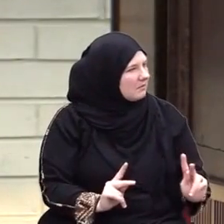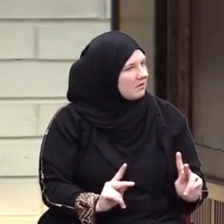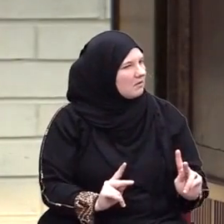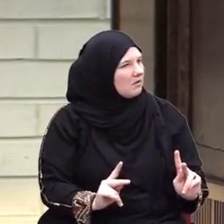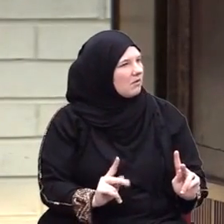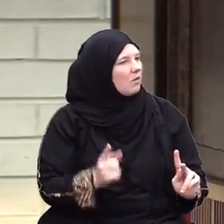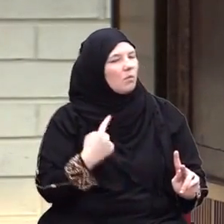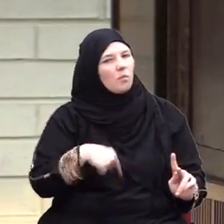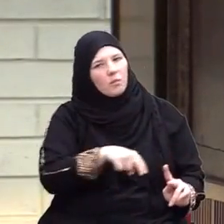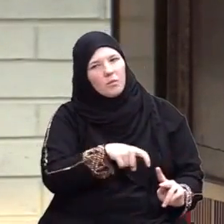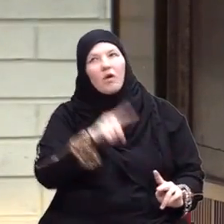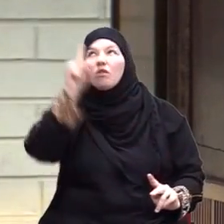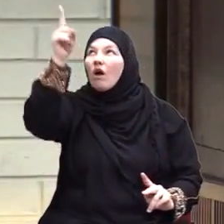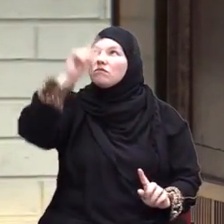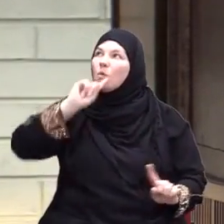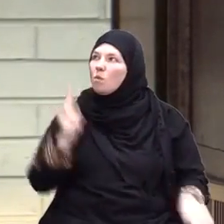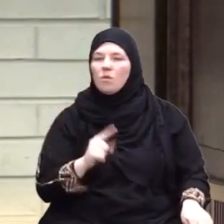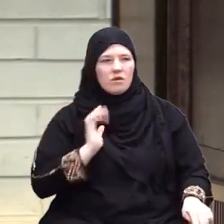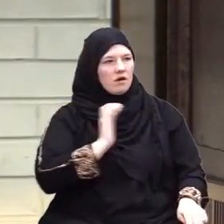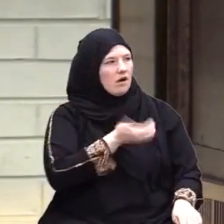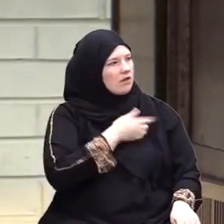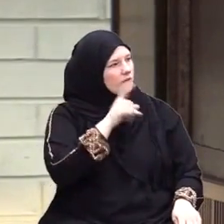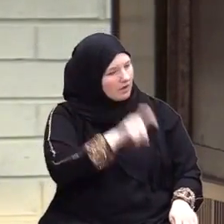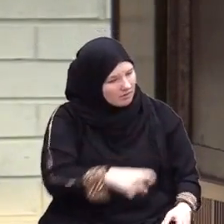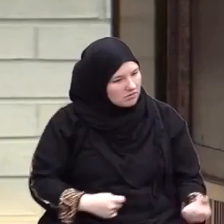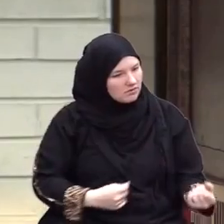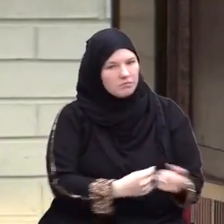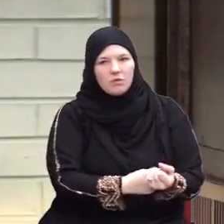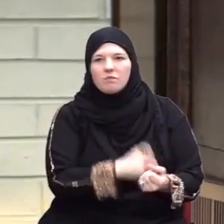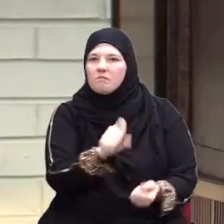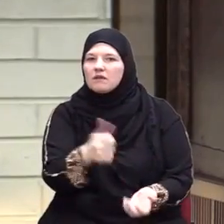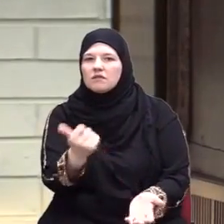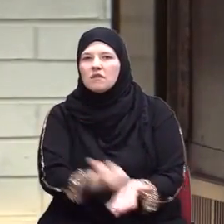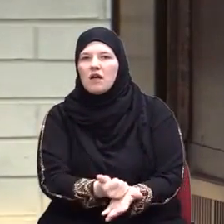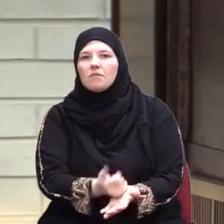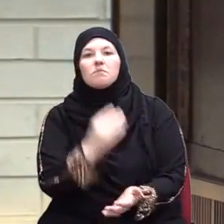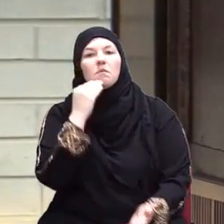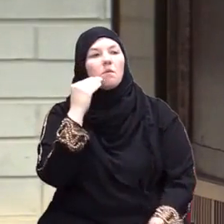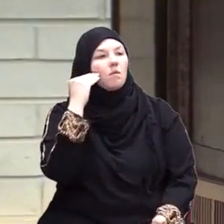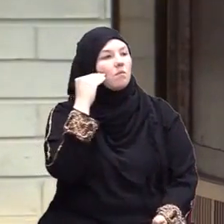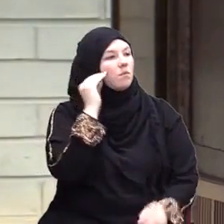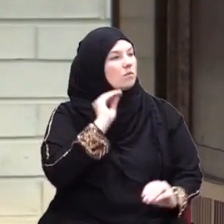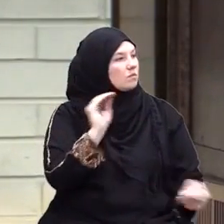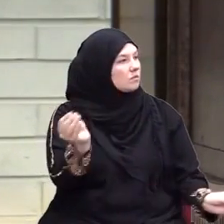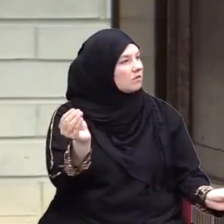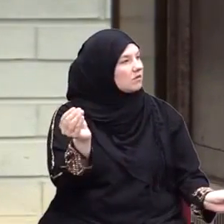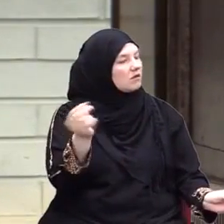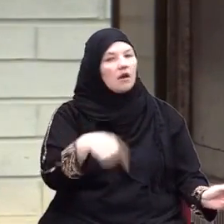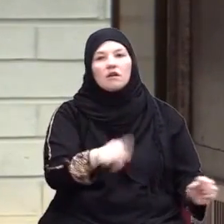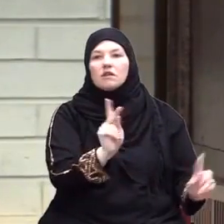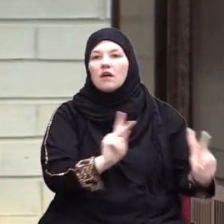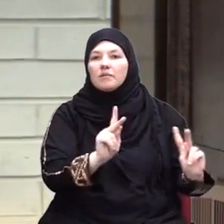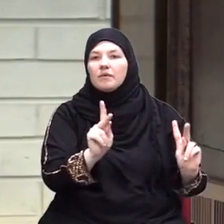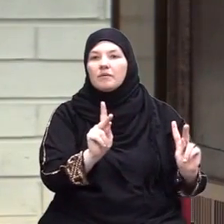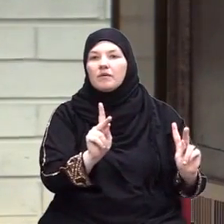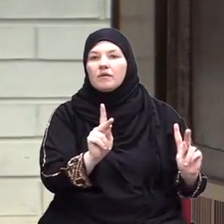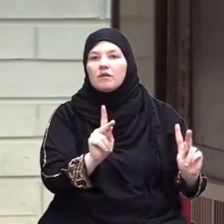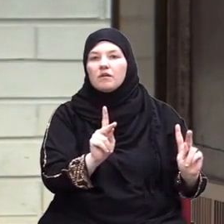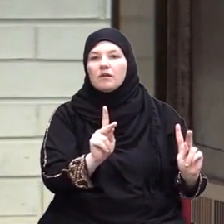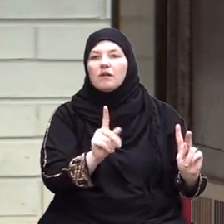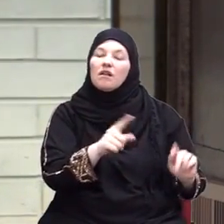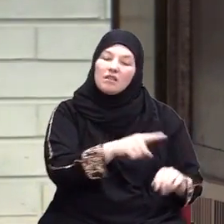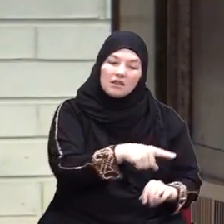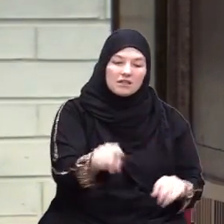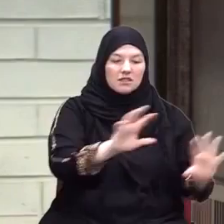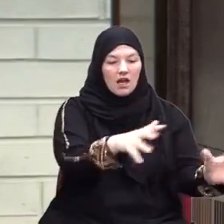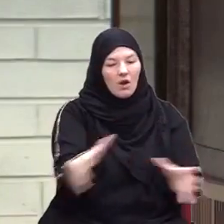that we are ordered to connect with. The homeless, all of these categories